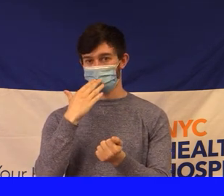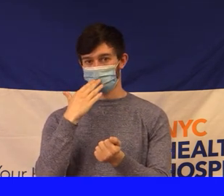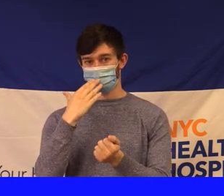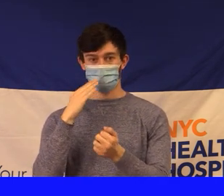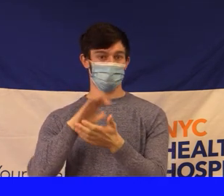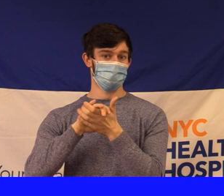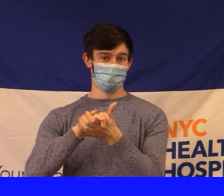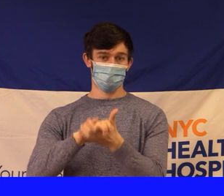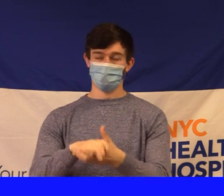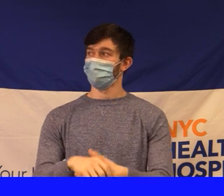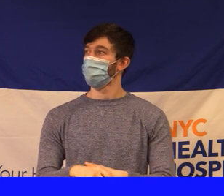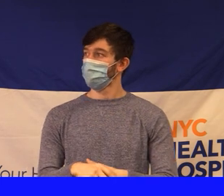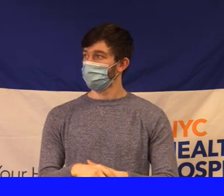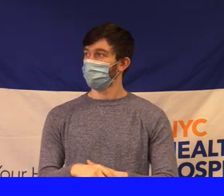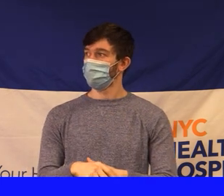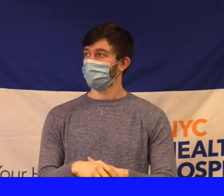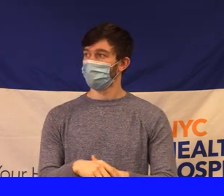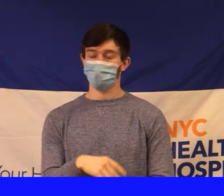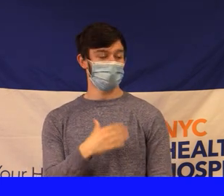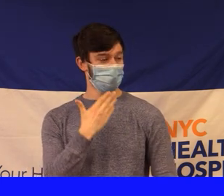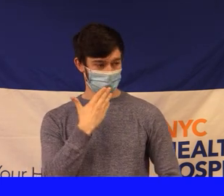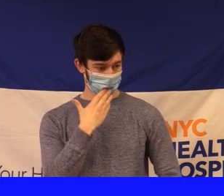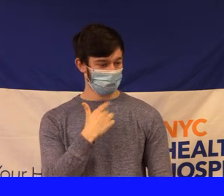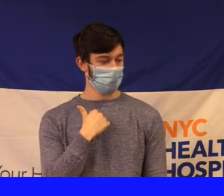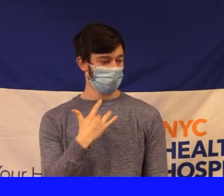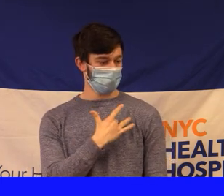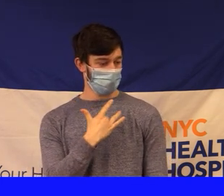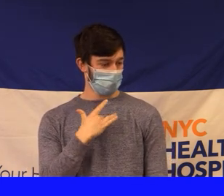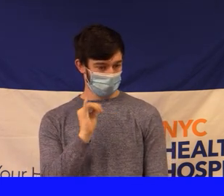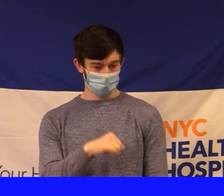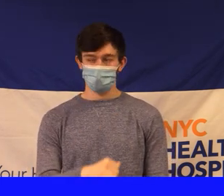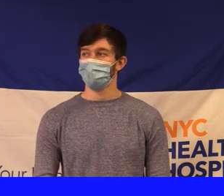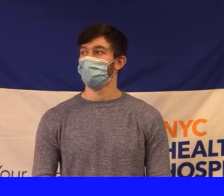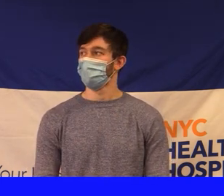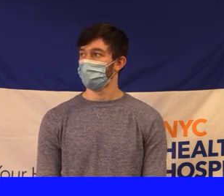Congratulations. Thank you for that. I appreciate it greatly.